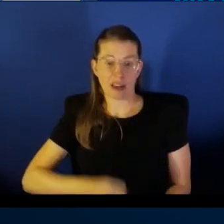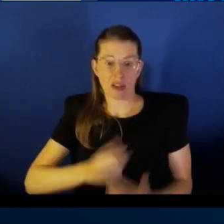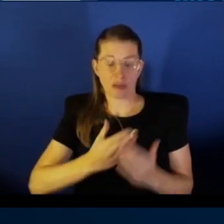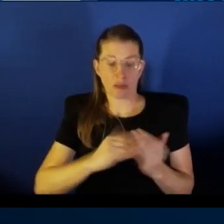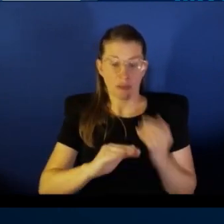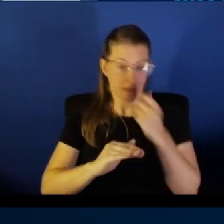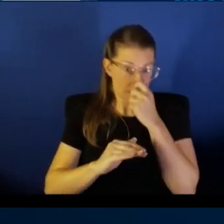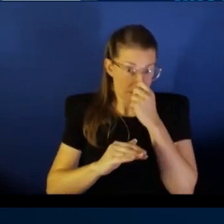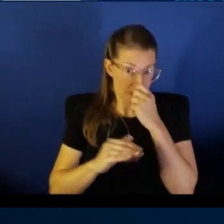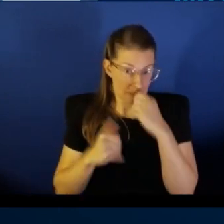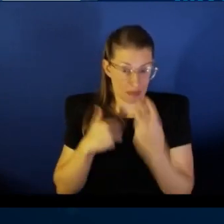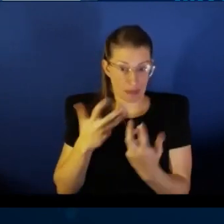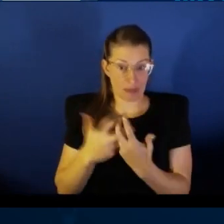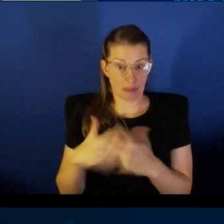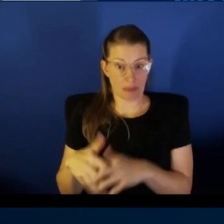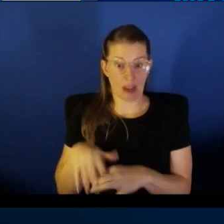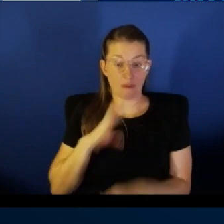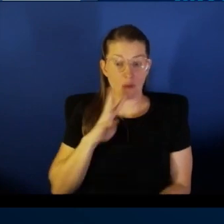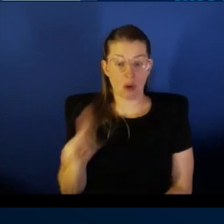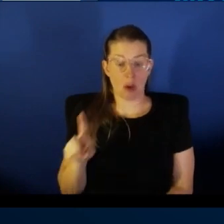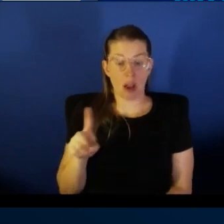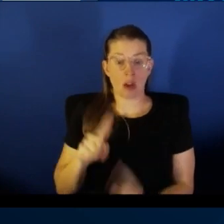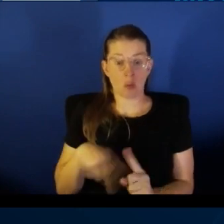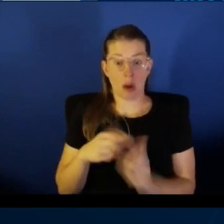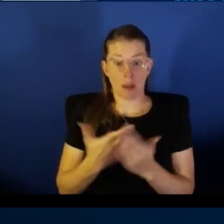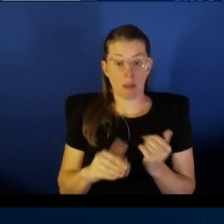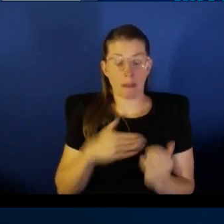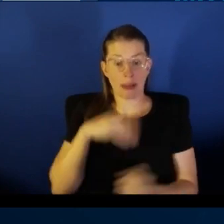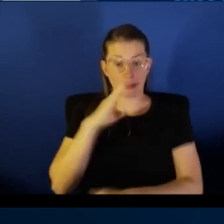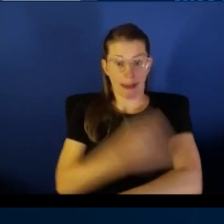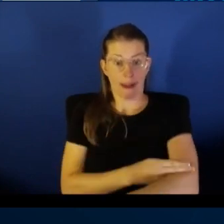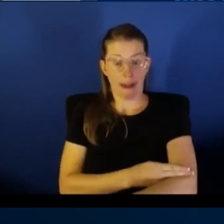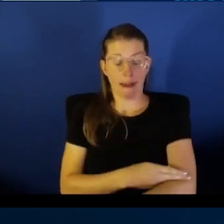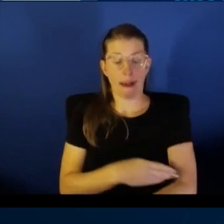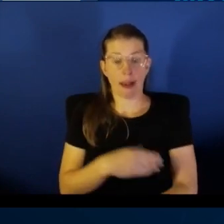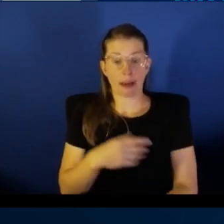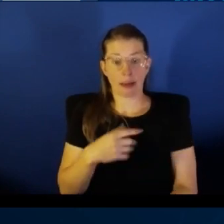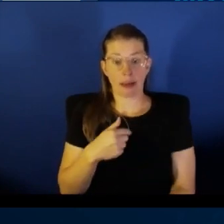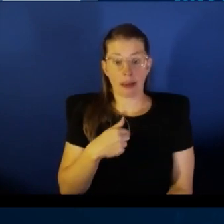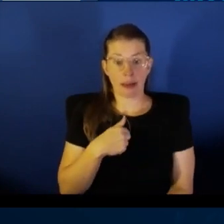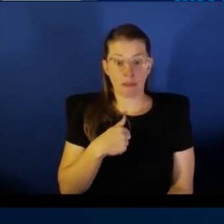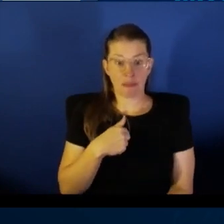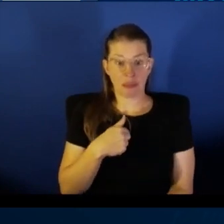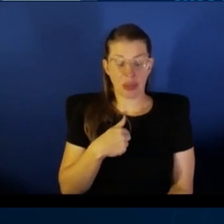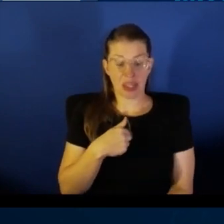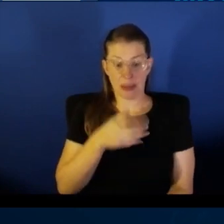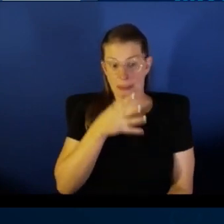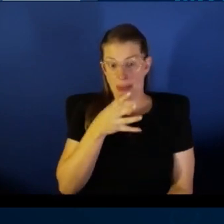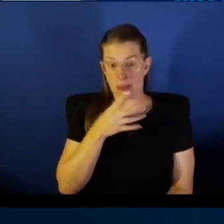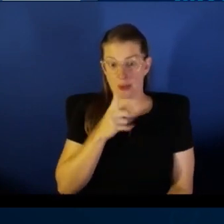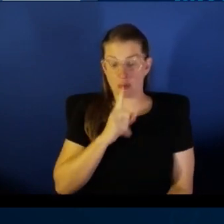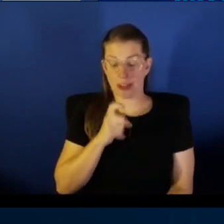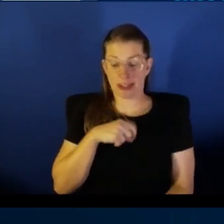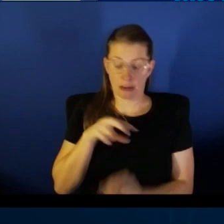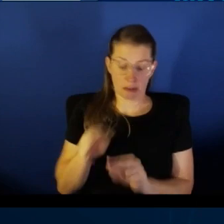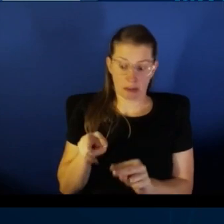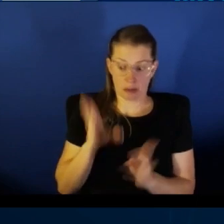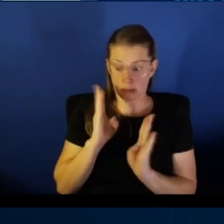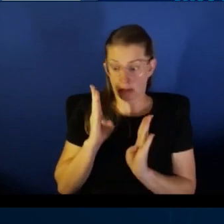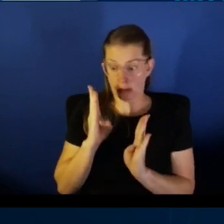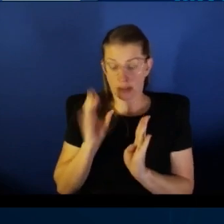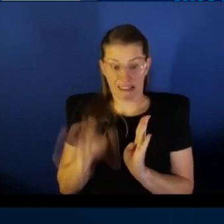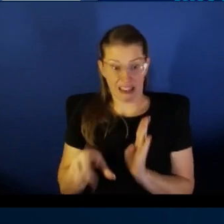into that category because I was 41 when I had my son, and so would I have been a mom that would have said, I really need to be looking and paying attention to